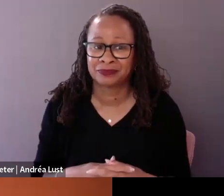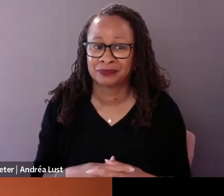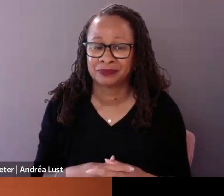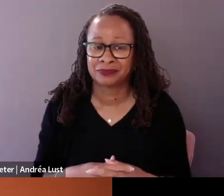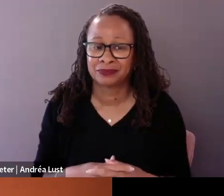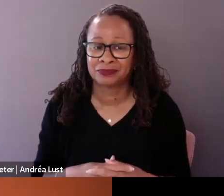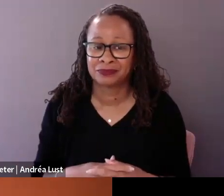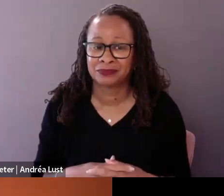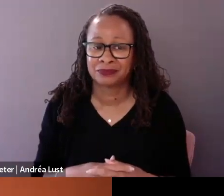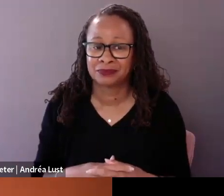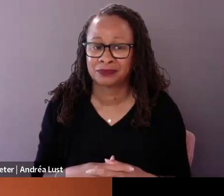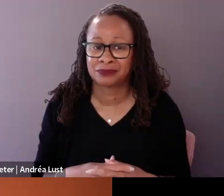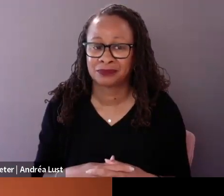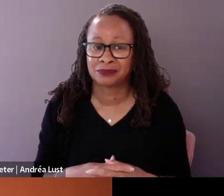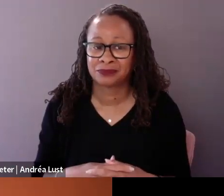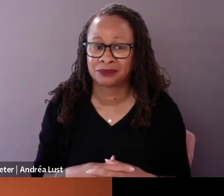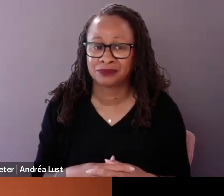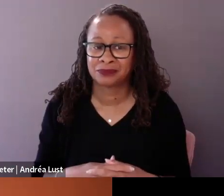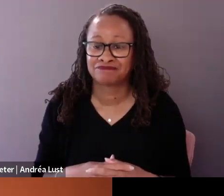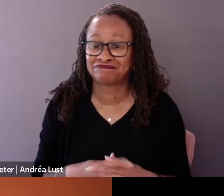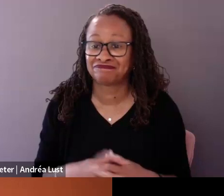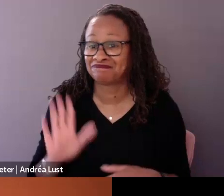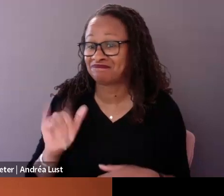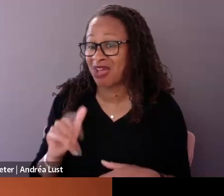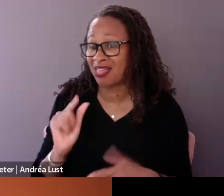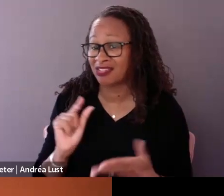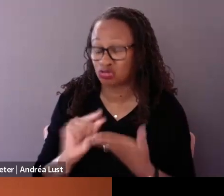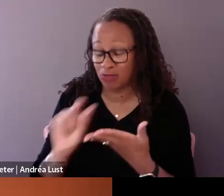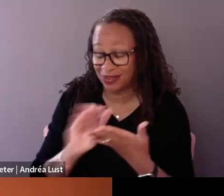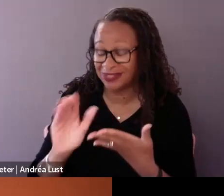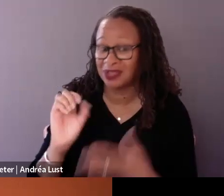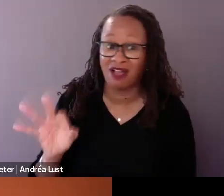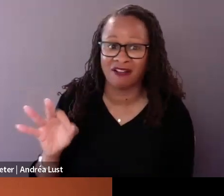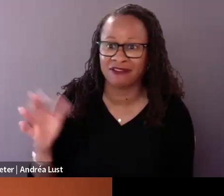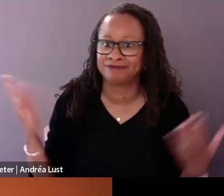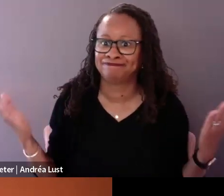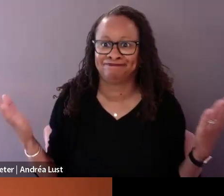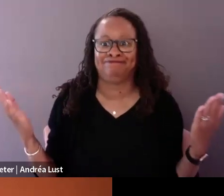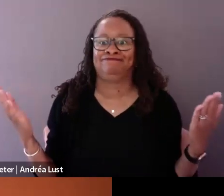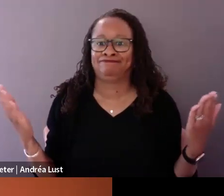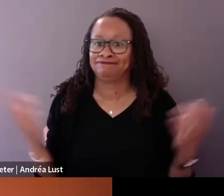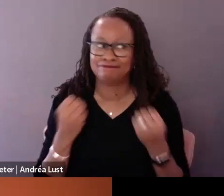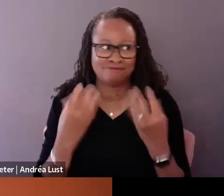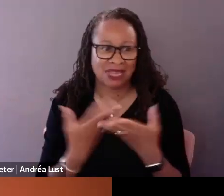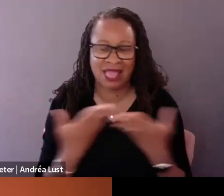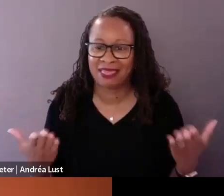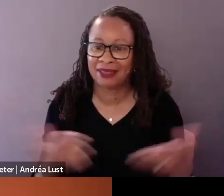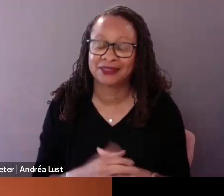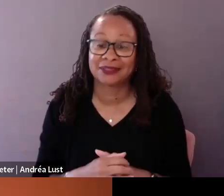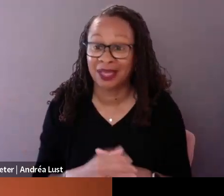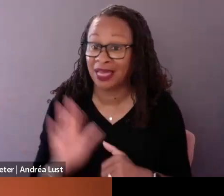And you know, by the grace of a lot of things, you know, they